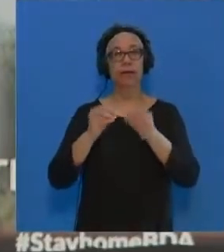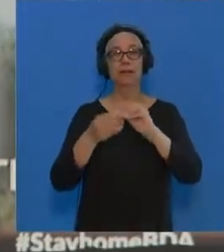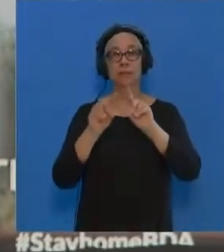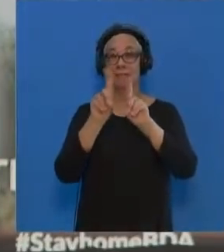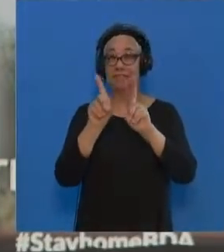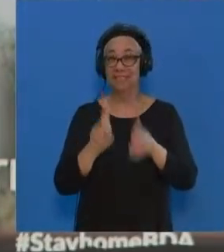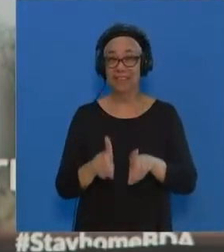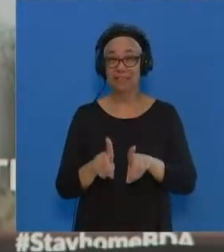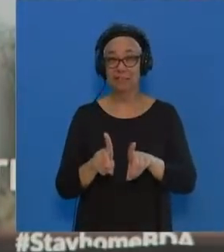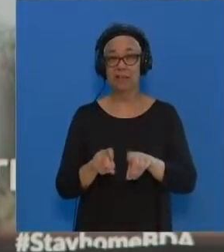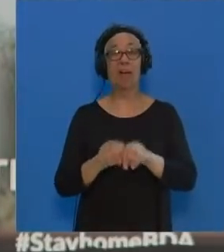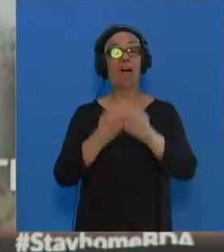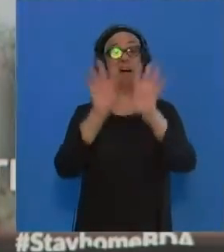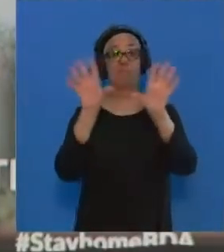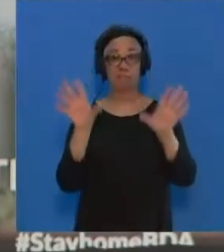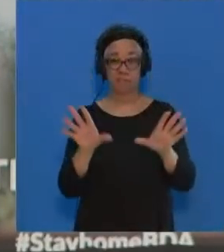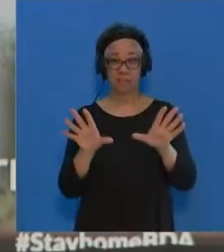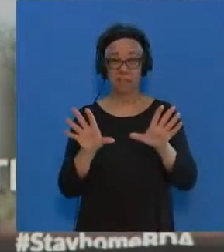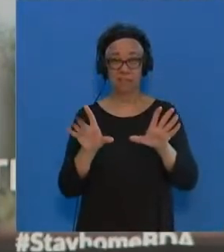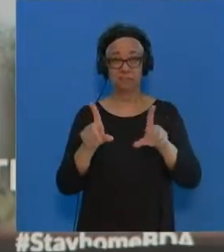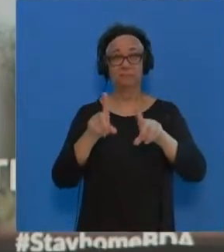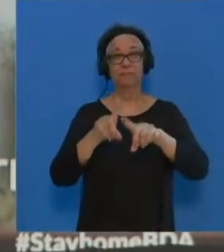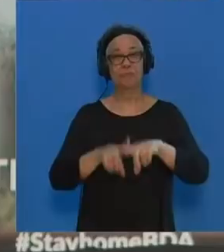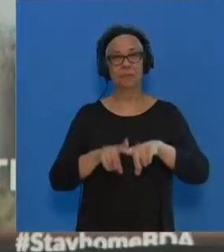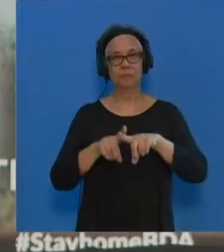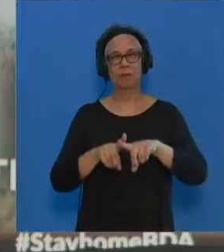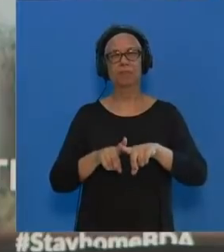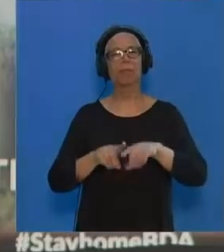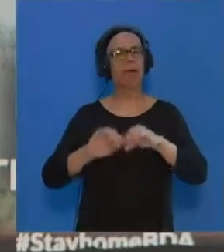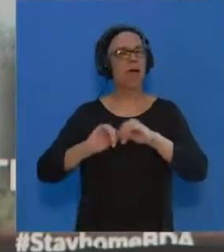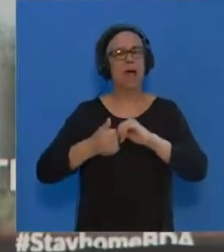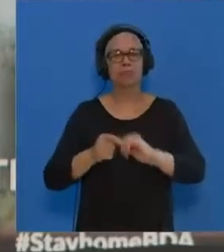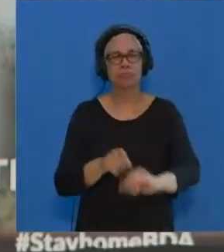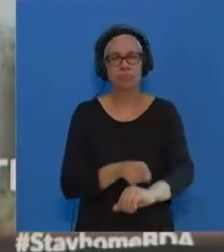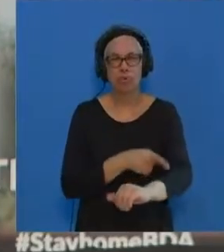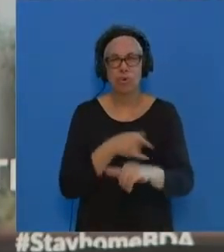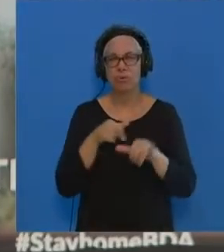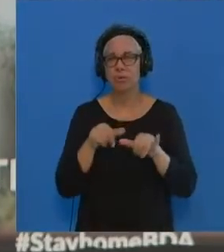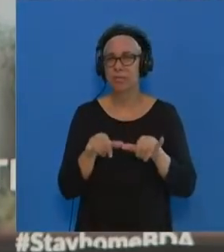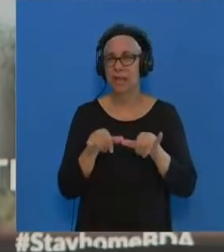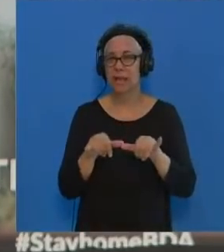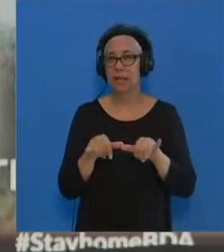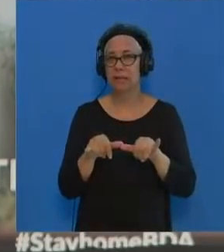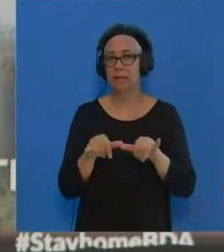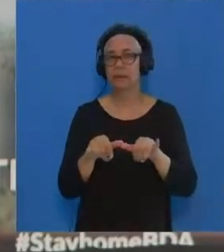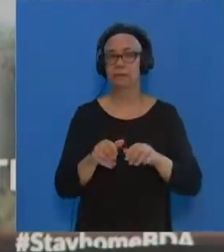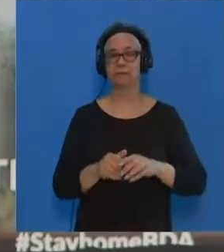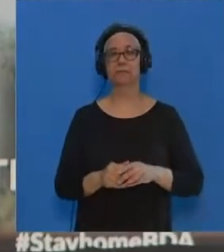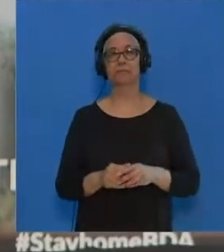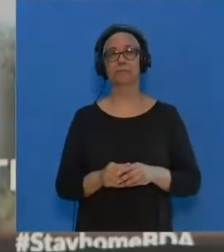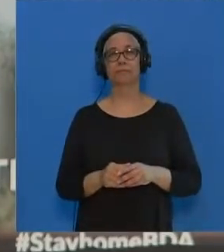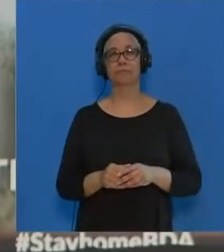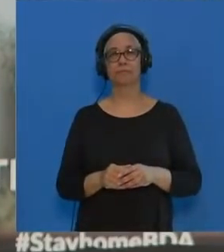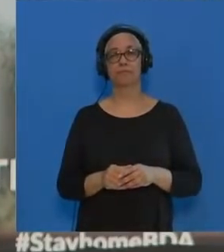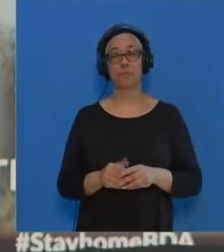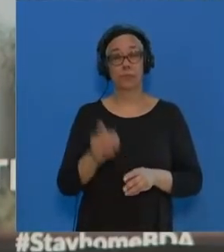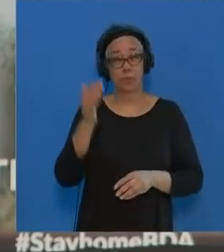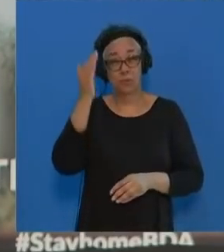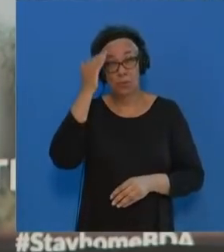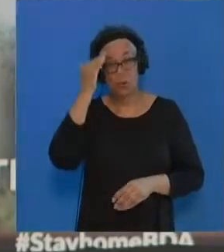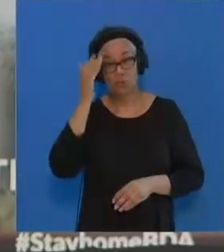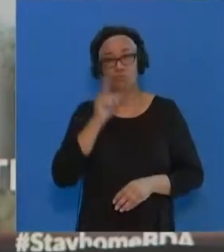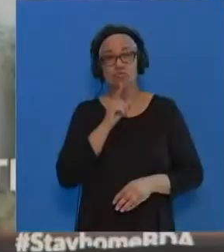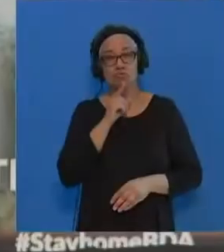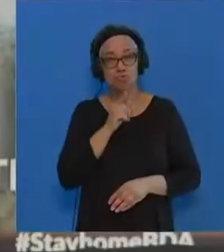required obviously depends on the length of stay. As we know, we'll be making sure that at the airport,